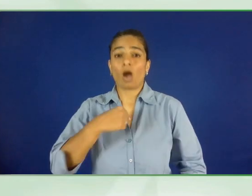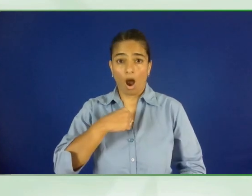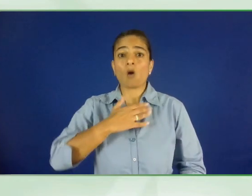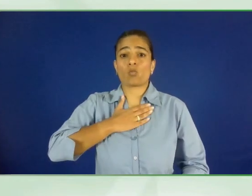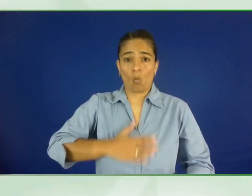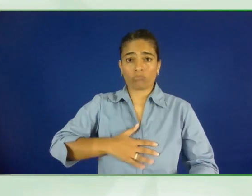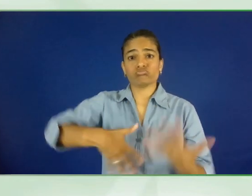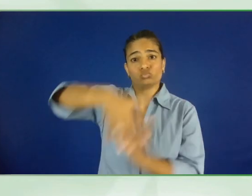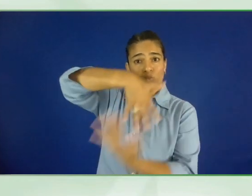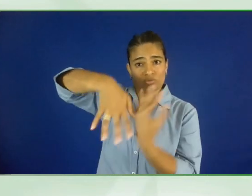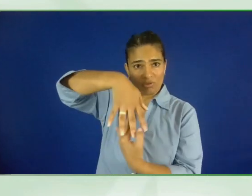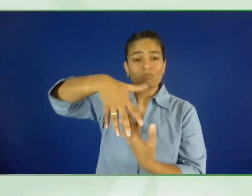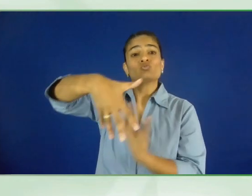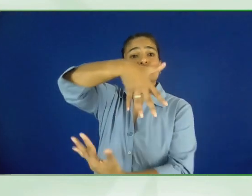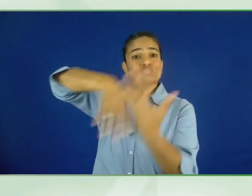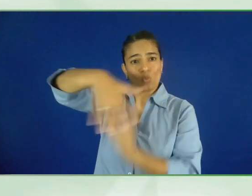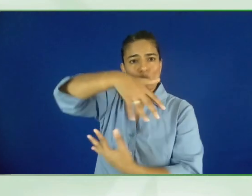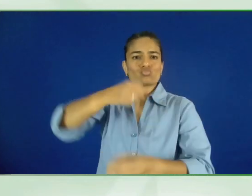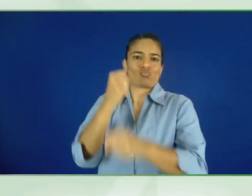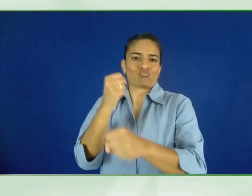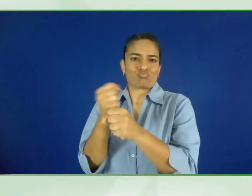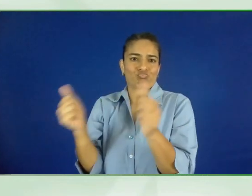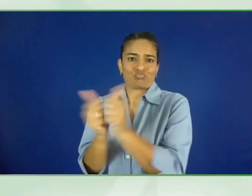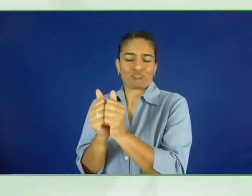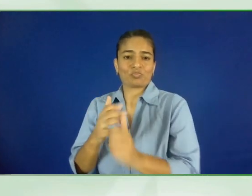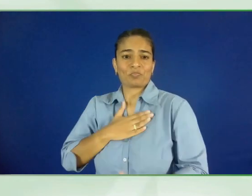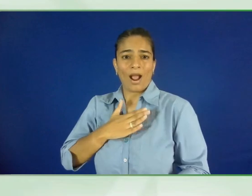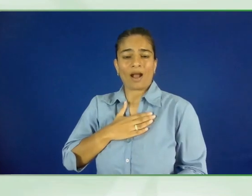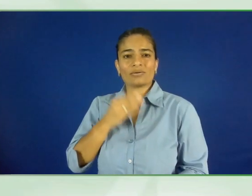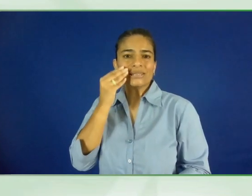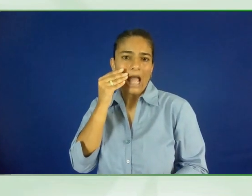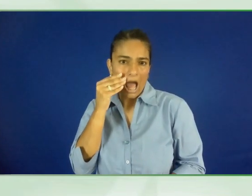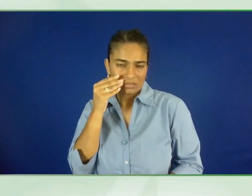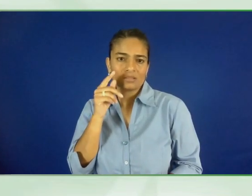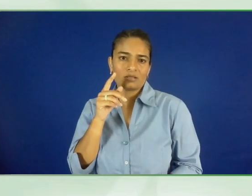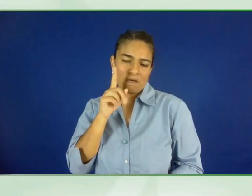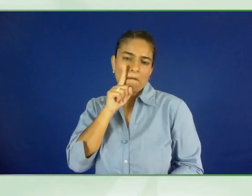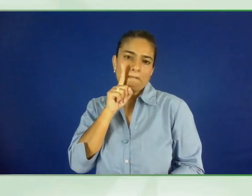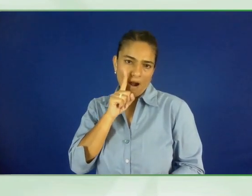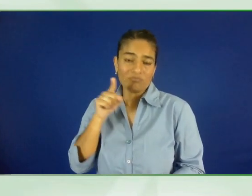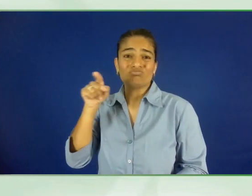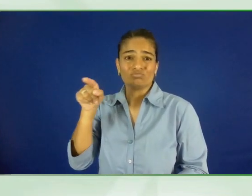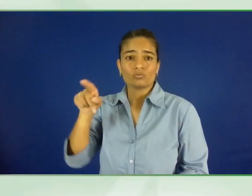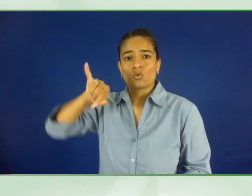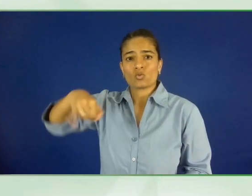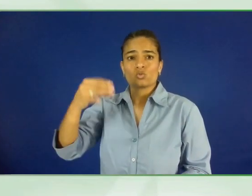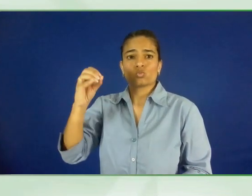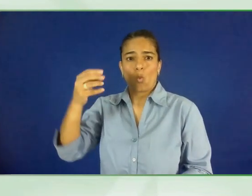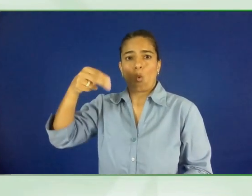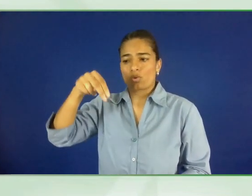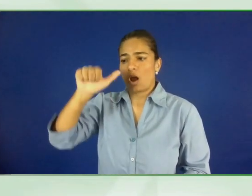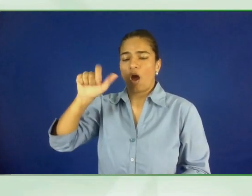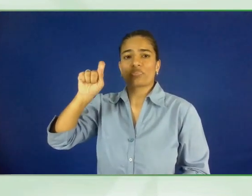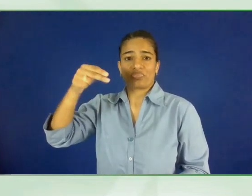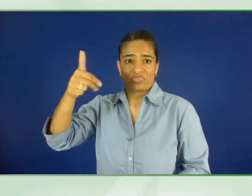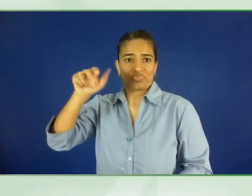Fionnathan Productions. I could not do what